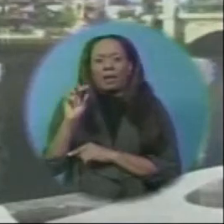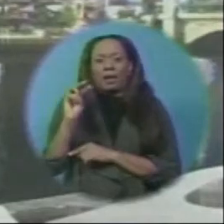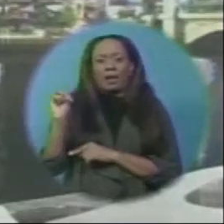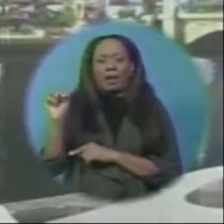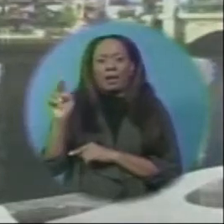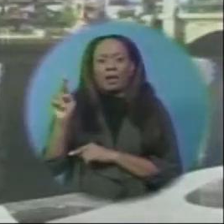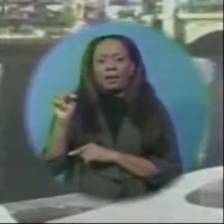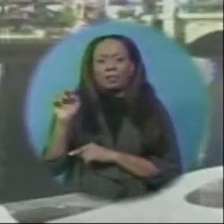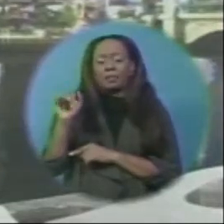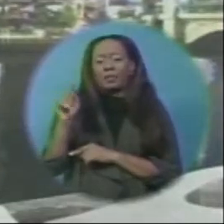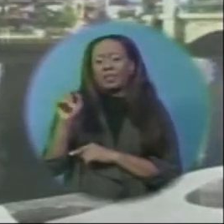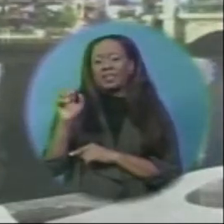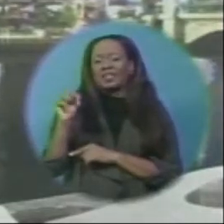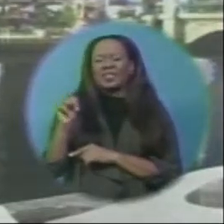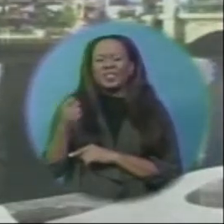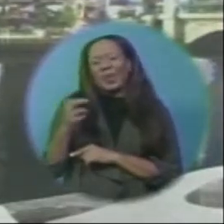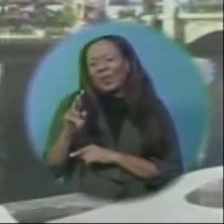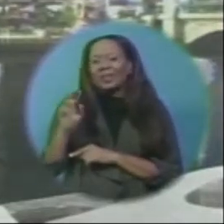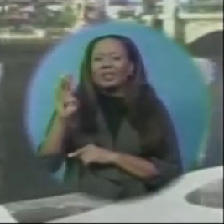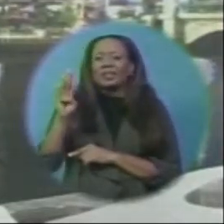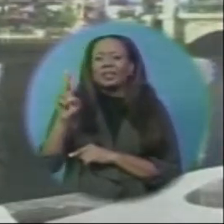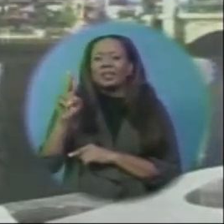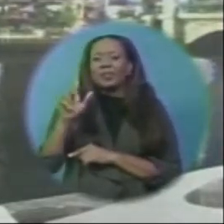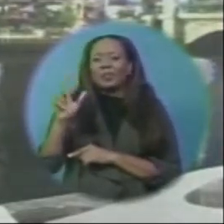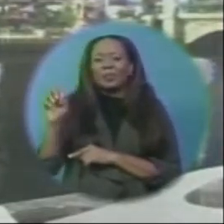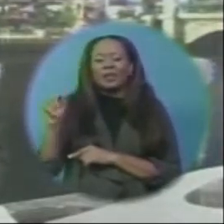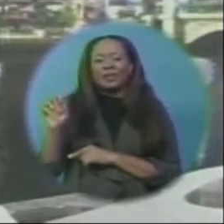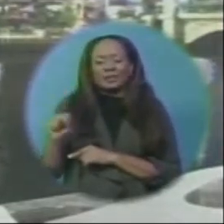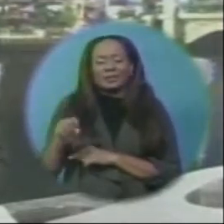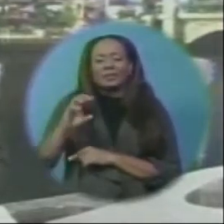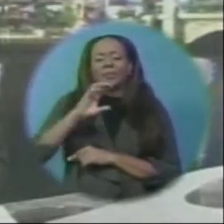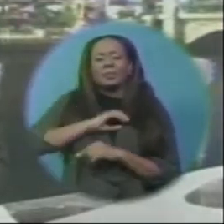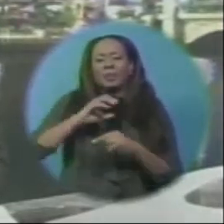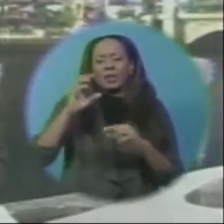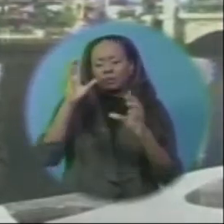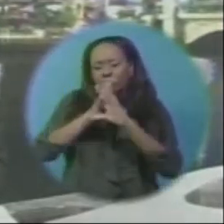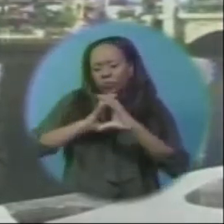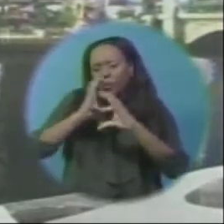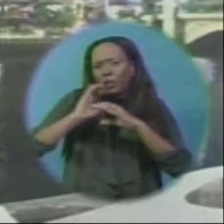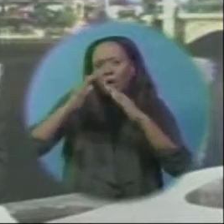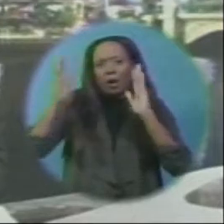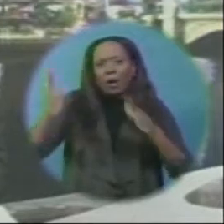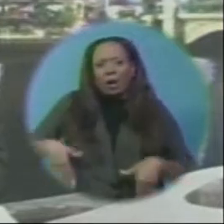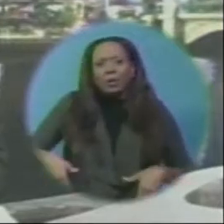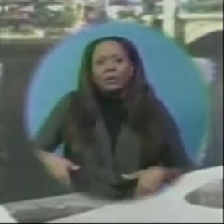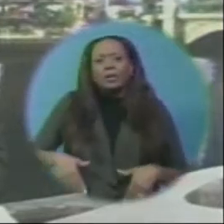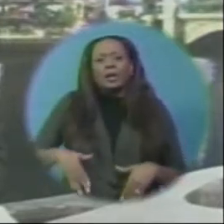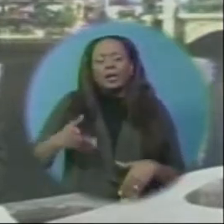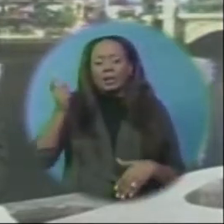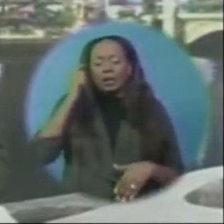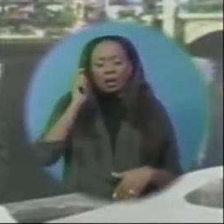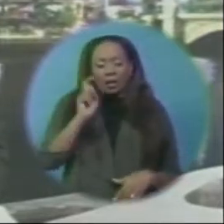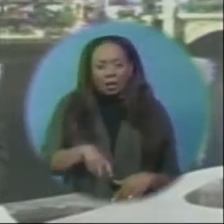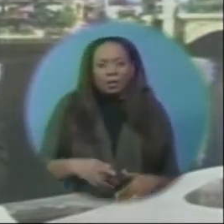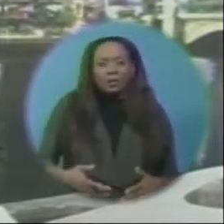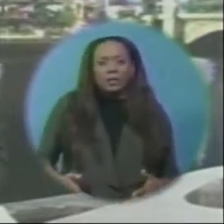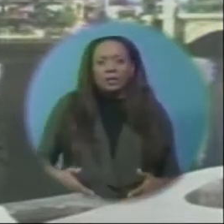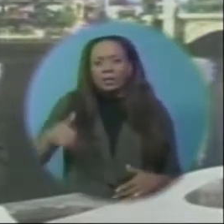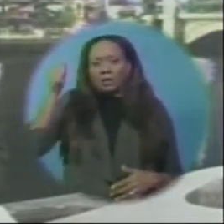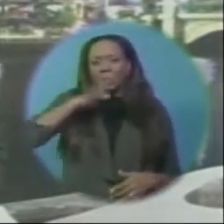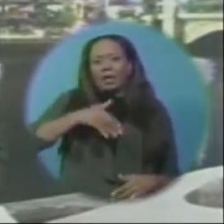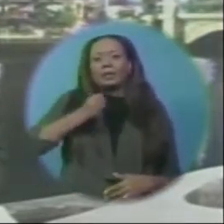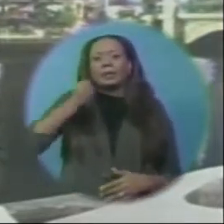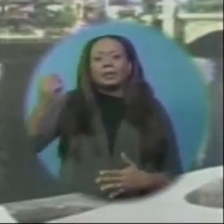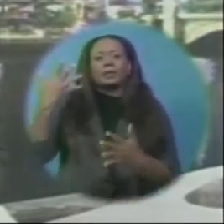unit executed a warrant at the residence occupied by Hoyt. During the search, the firearms and ammunition were discovered. Hoyt was remanded